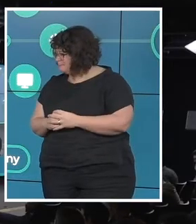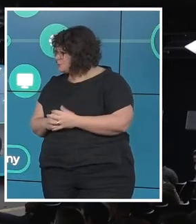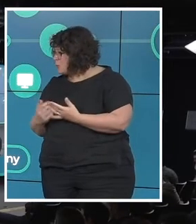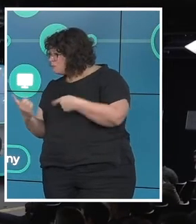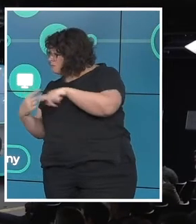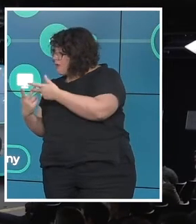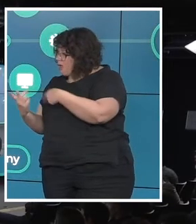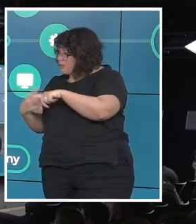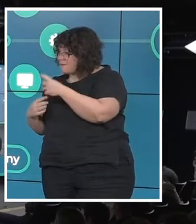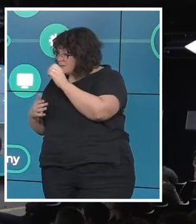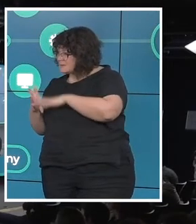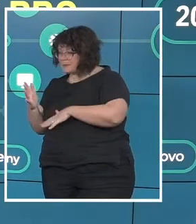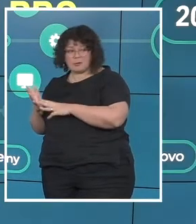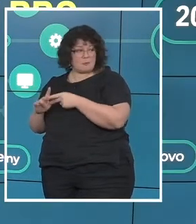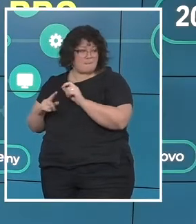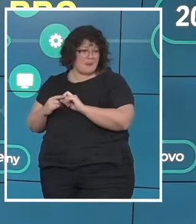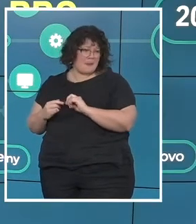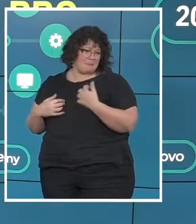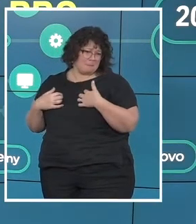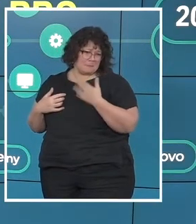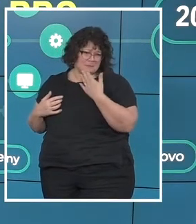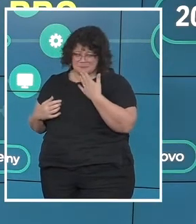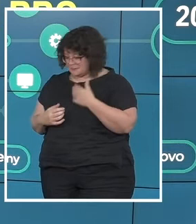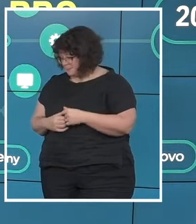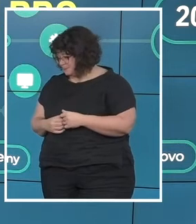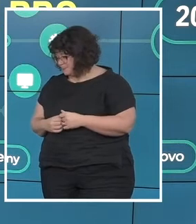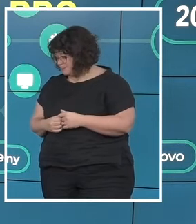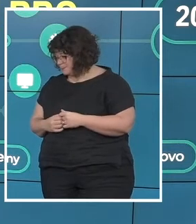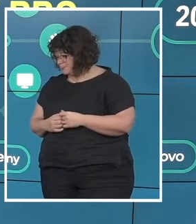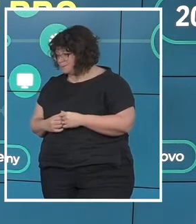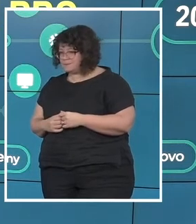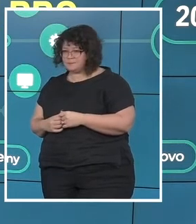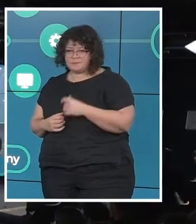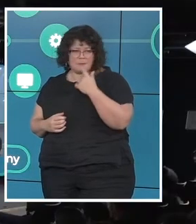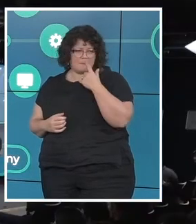There's a hand over there. Okay, thank you.